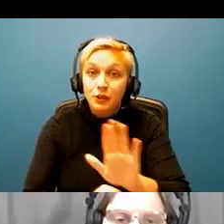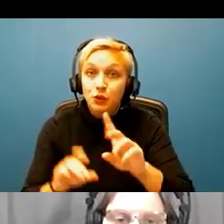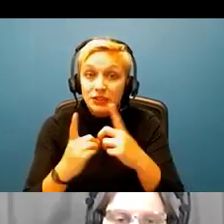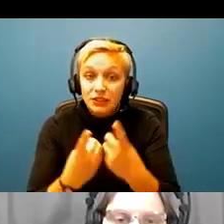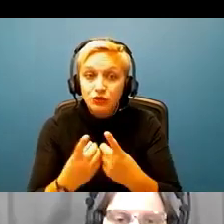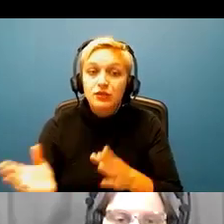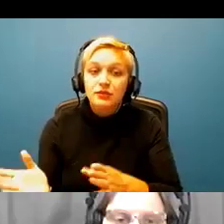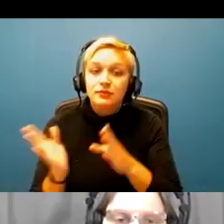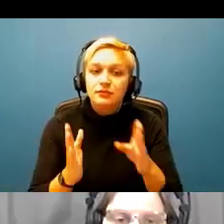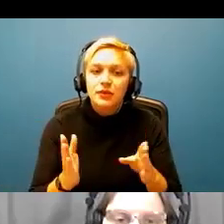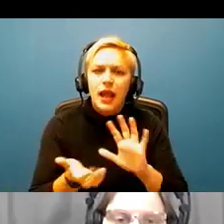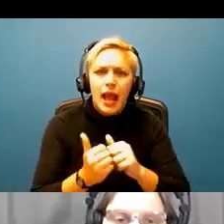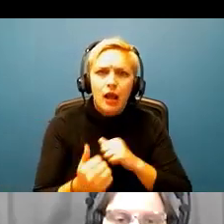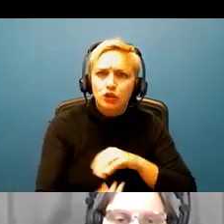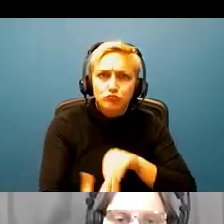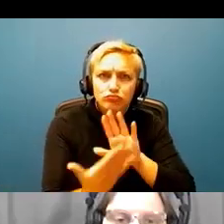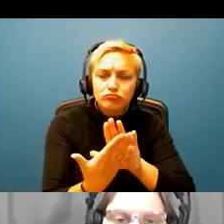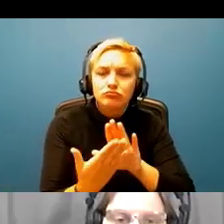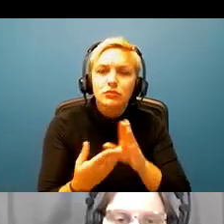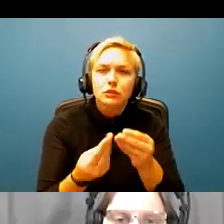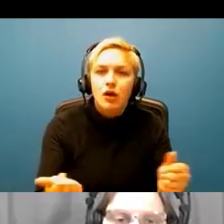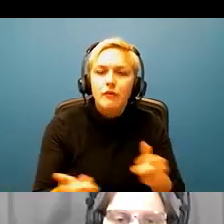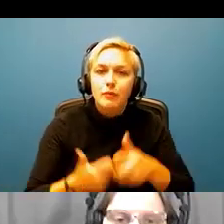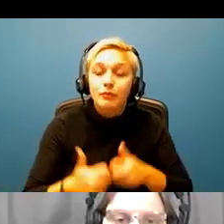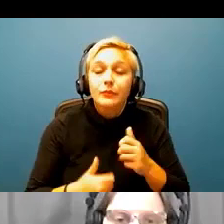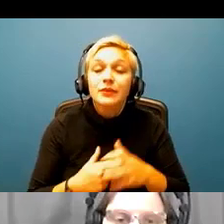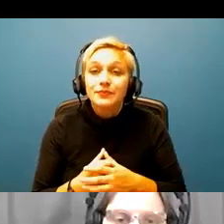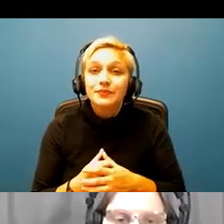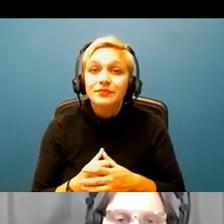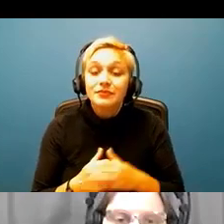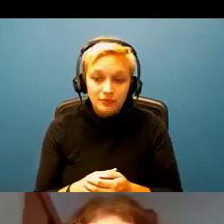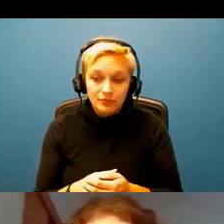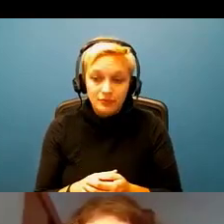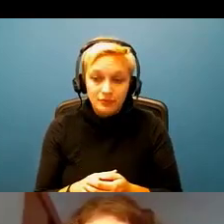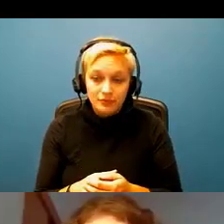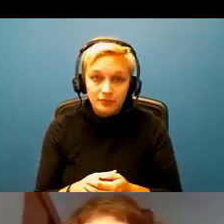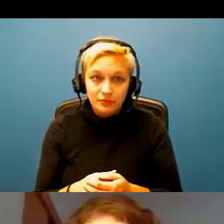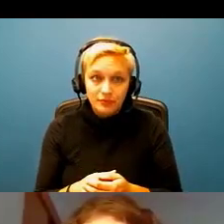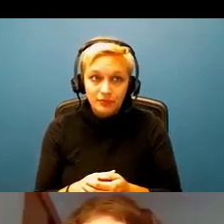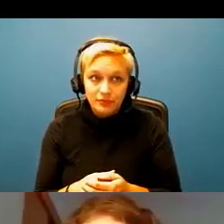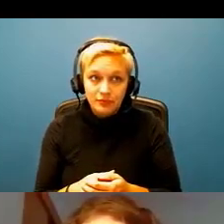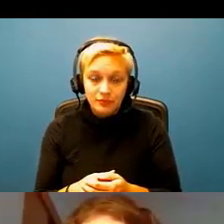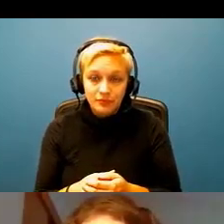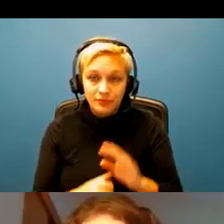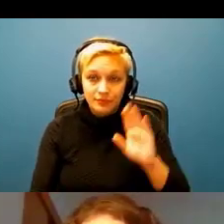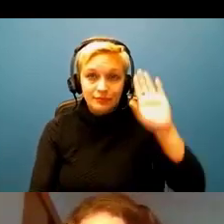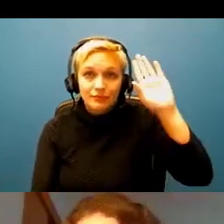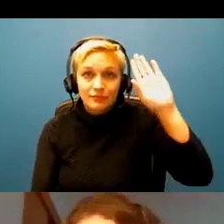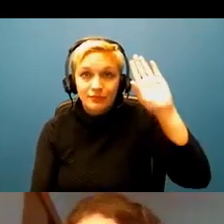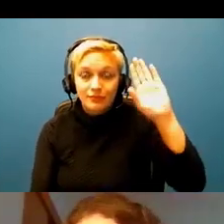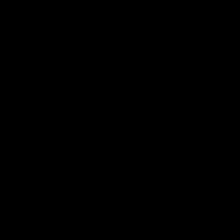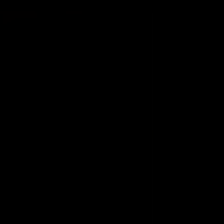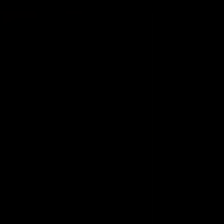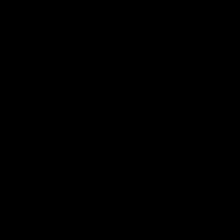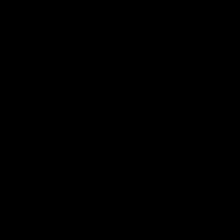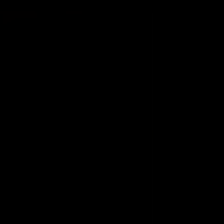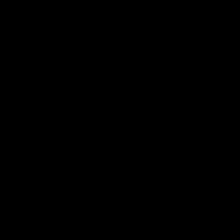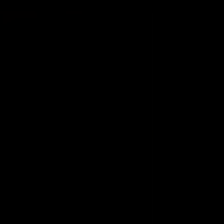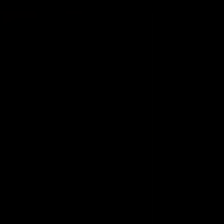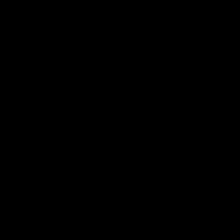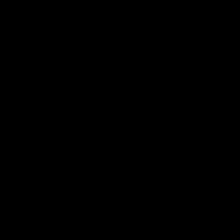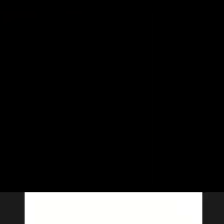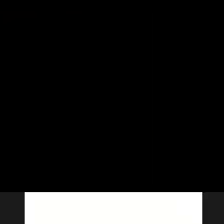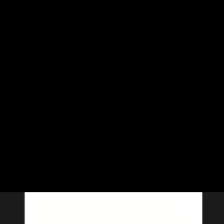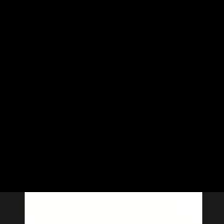in their breakout sessions, or our DPA staff collaborators? This is Carlin. I can share what happened in